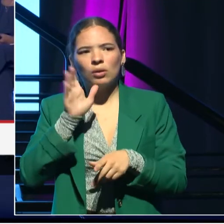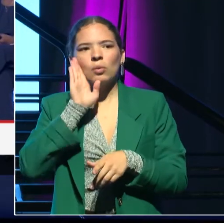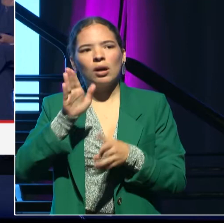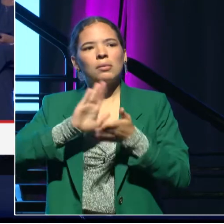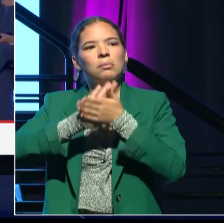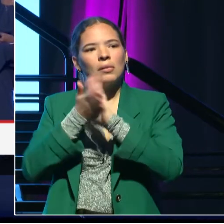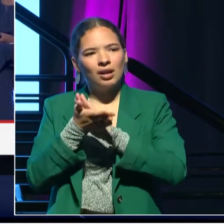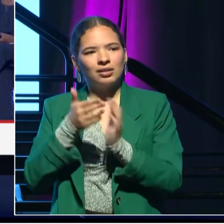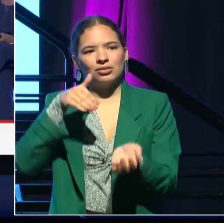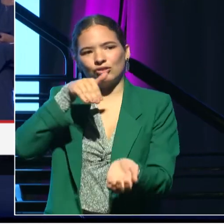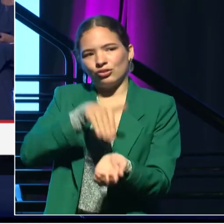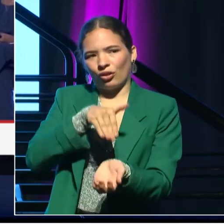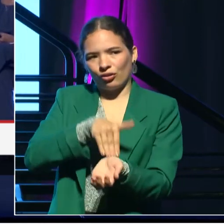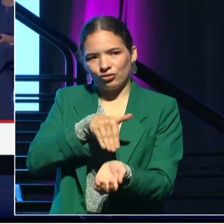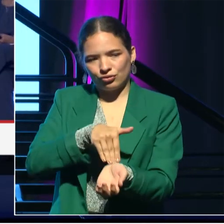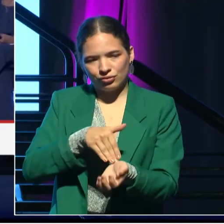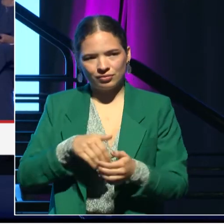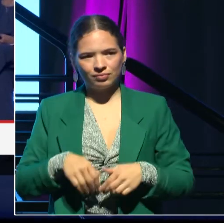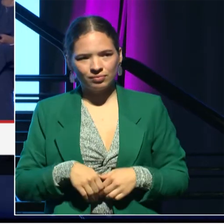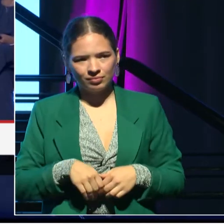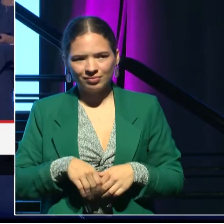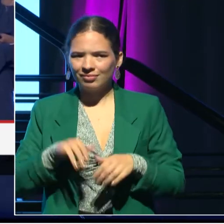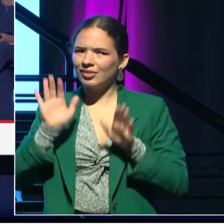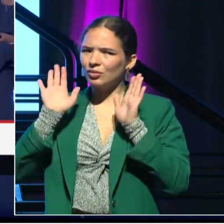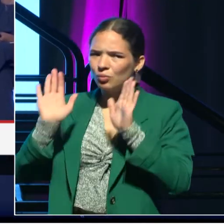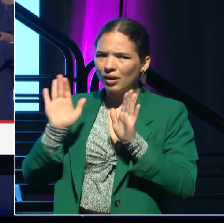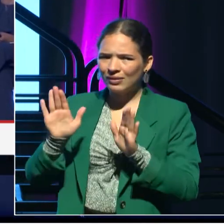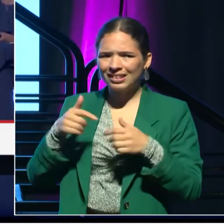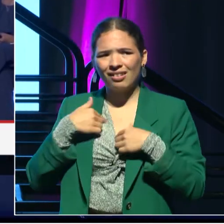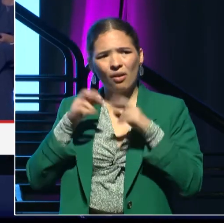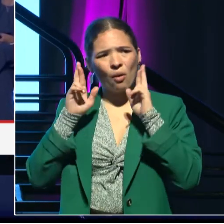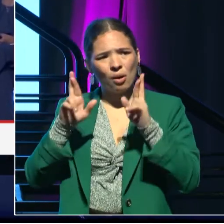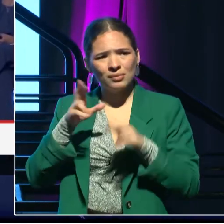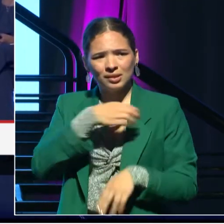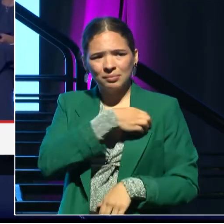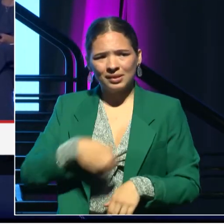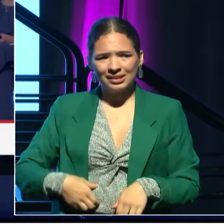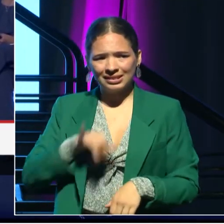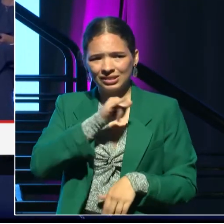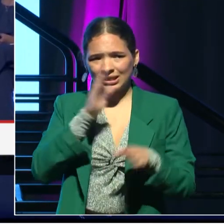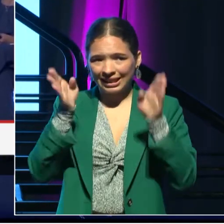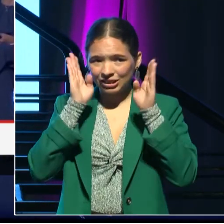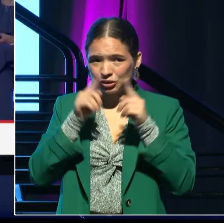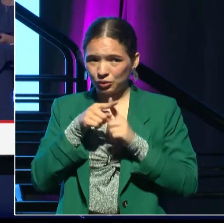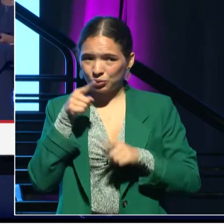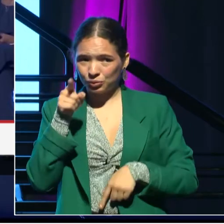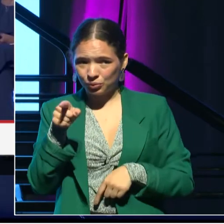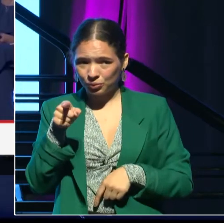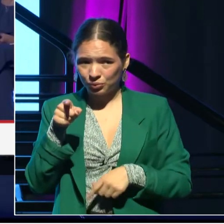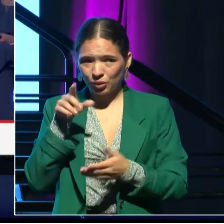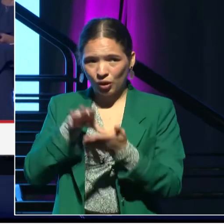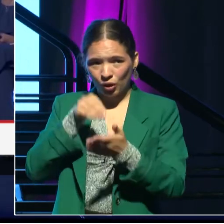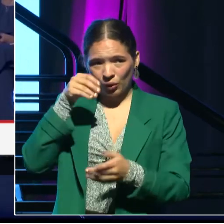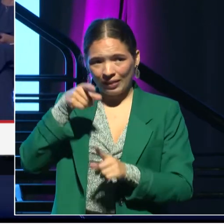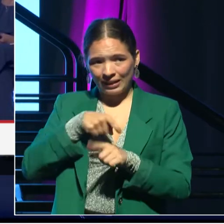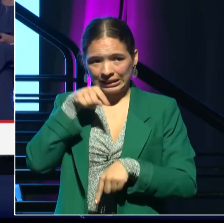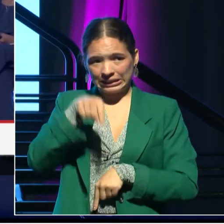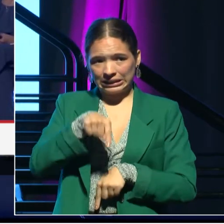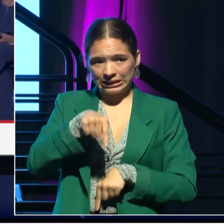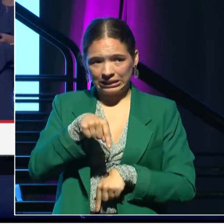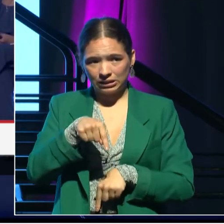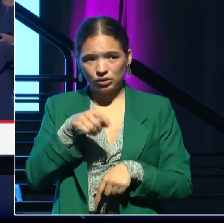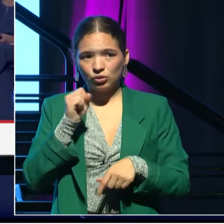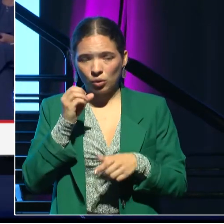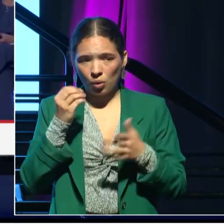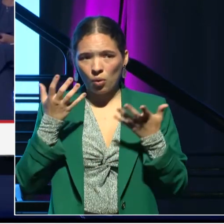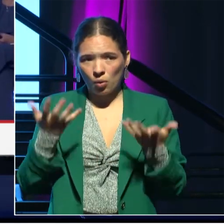providers. Wonderful. Thank you, Mayor. And I really hope that other mayors are listening to you and replicating this, because really what you're doing is creating a template